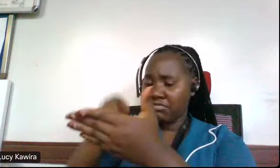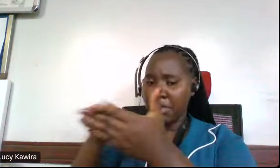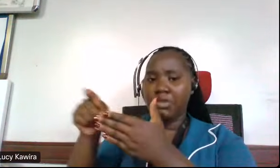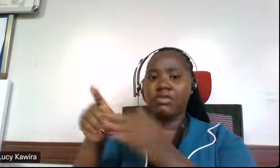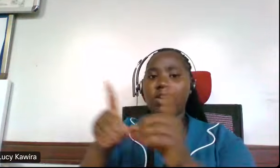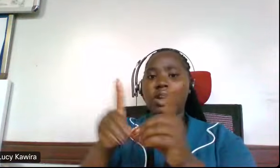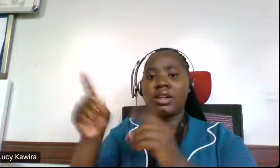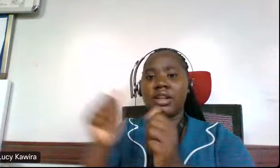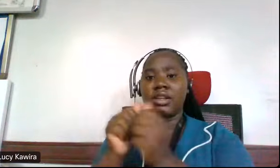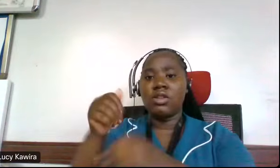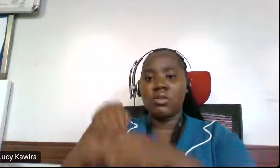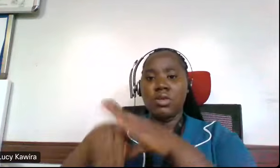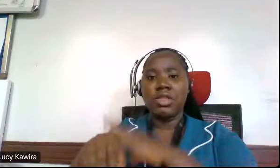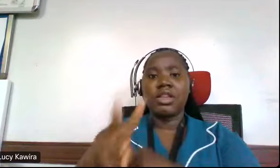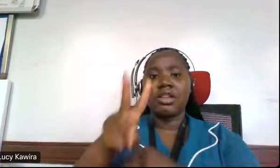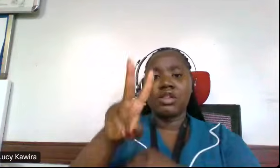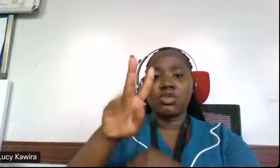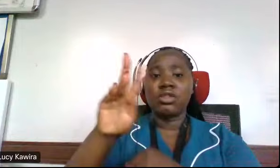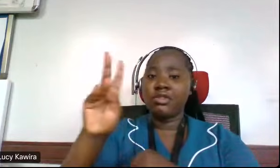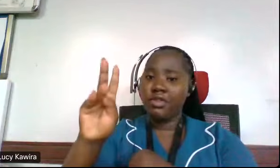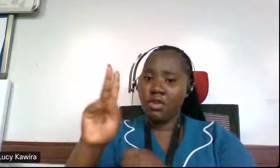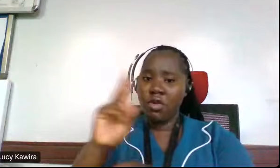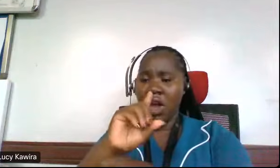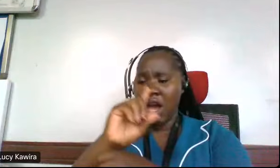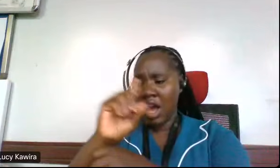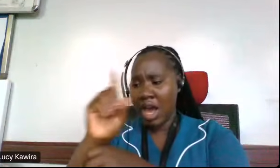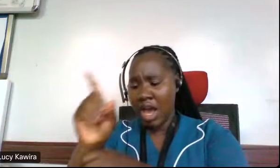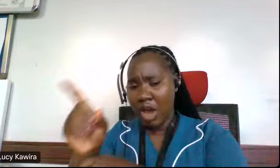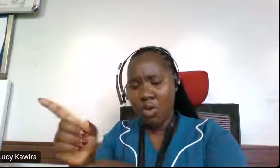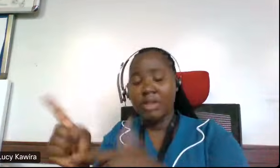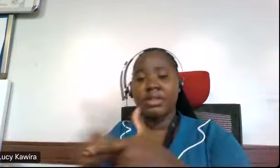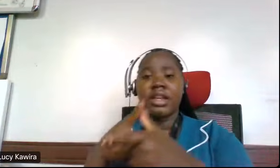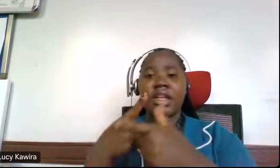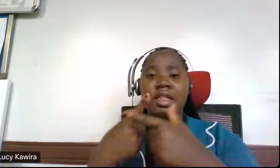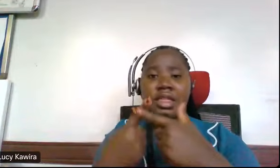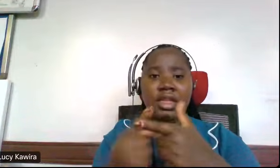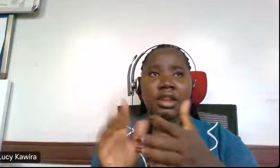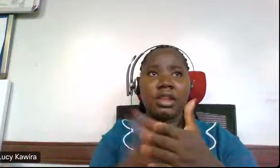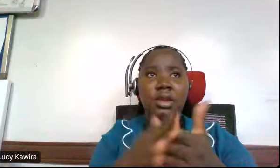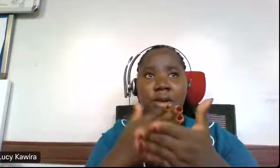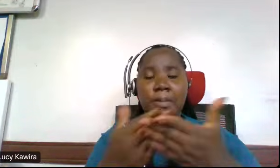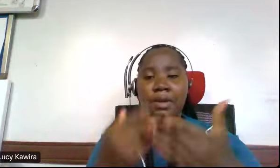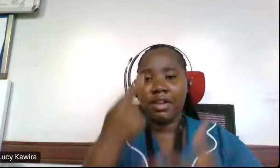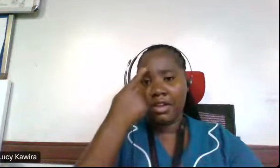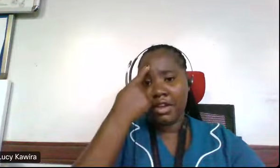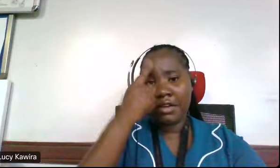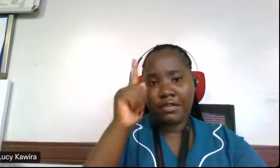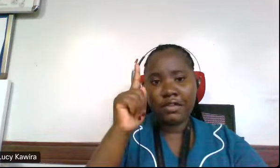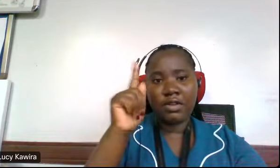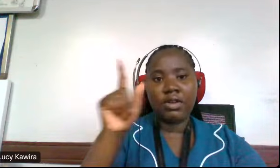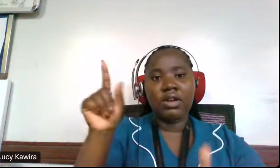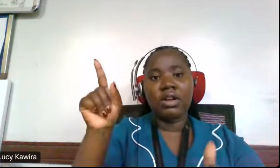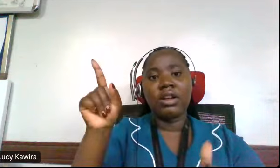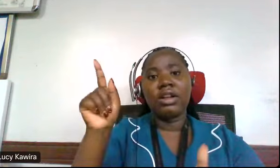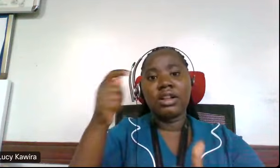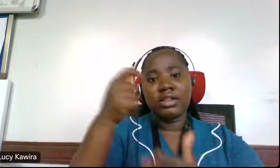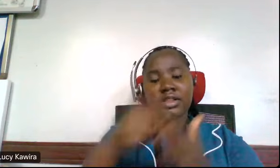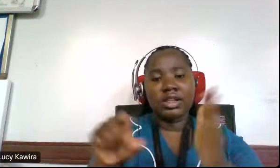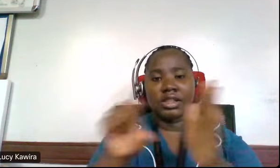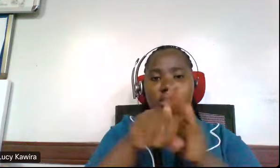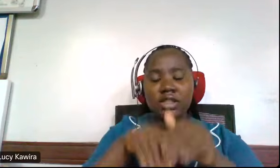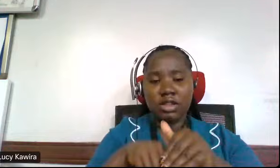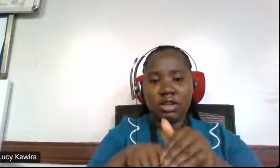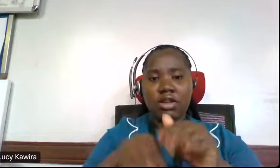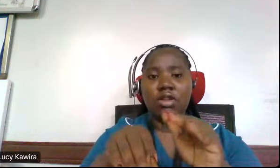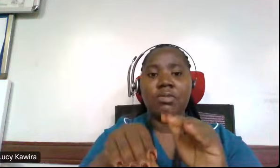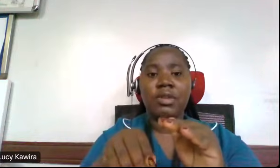24 hours or less, then you'll be able to apply for the compliance. And as Mildred has said, you won't need